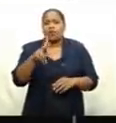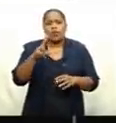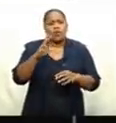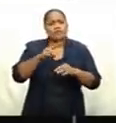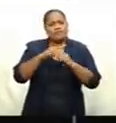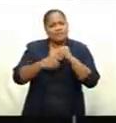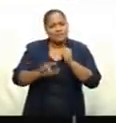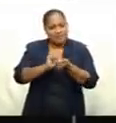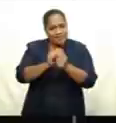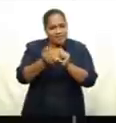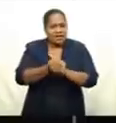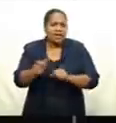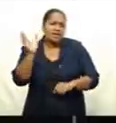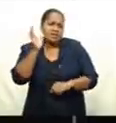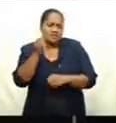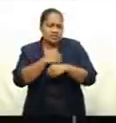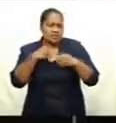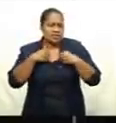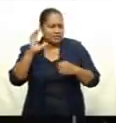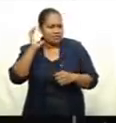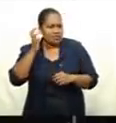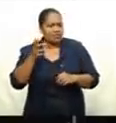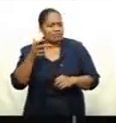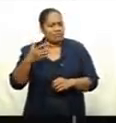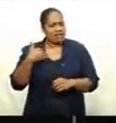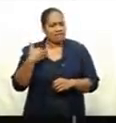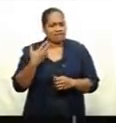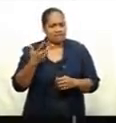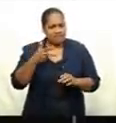sports and listen to our 6 radio stations live.